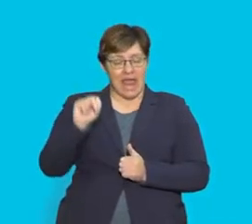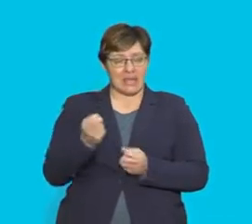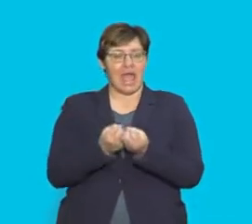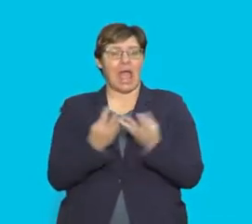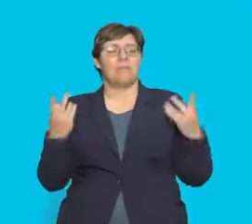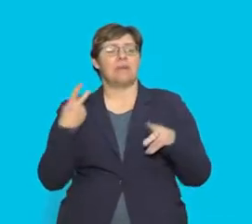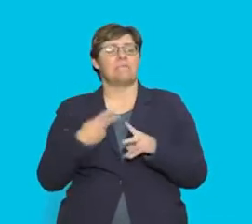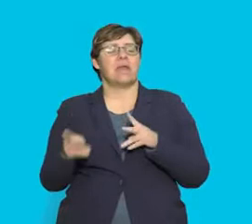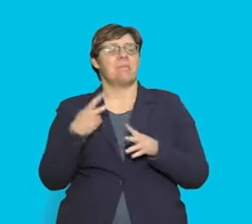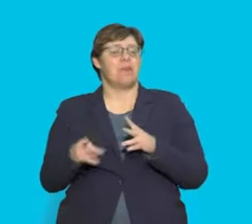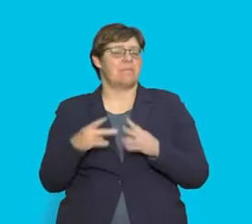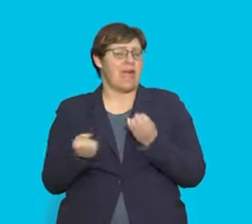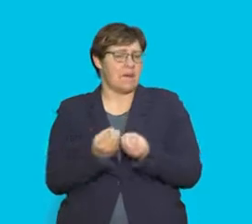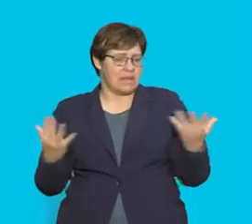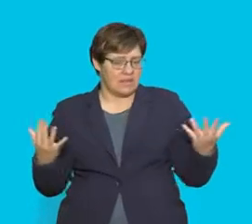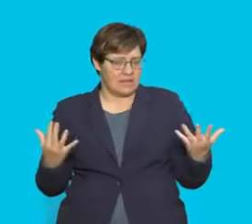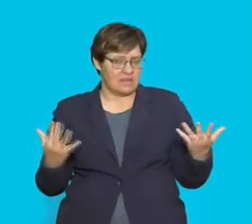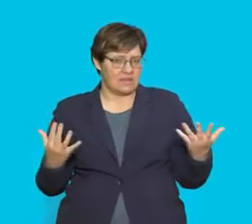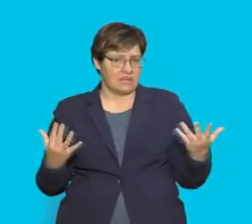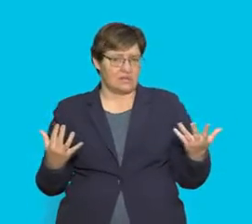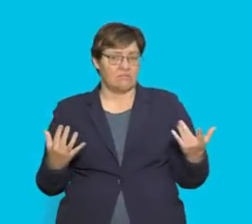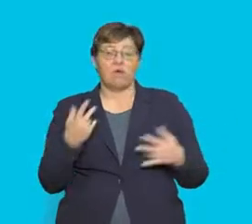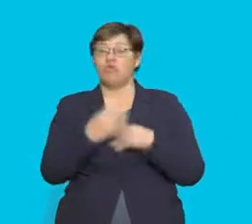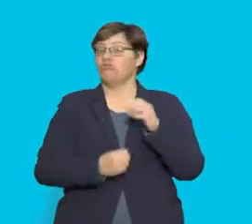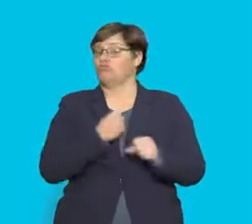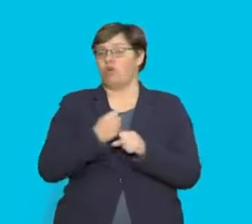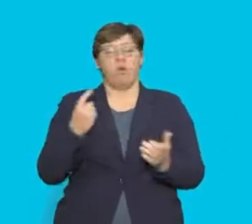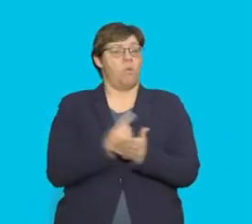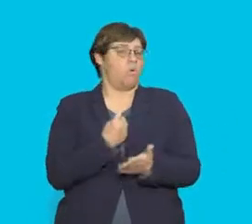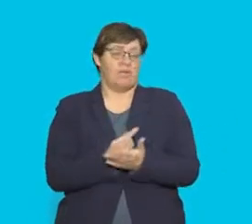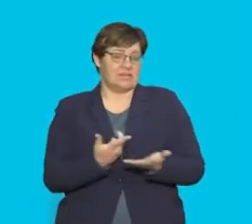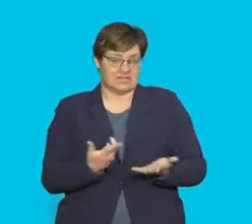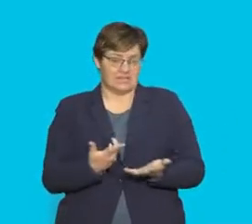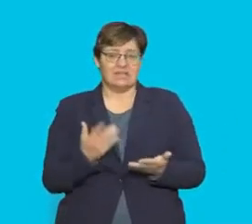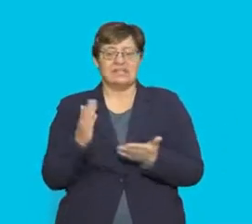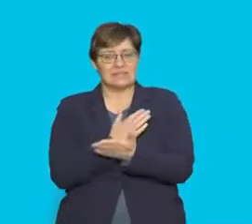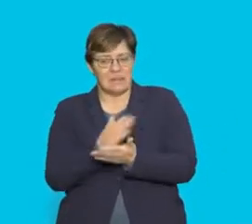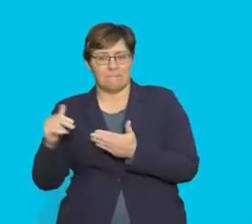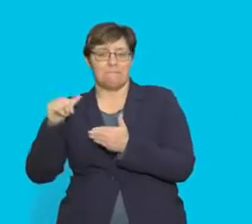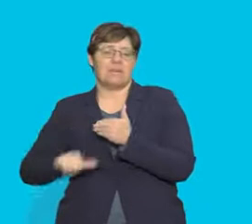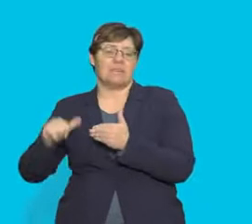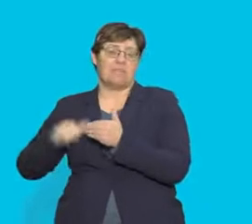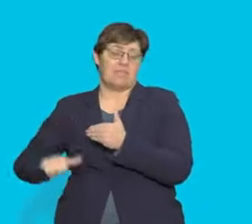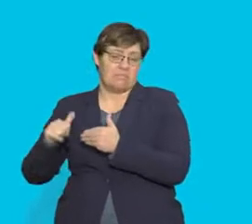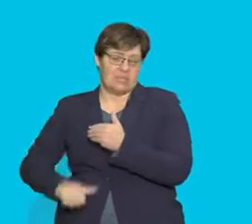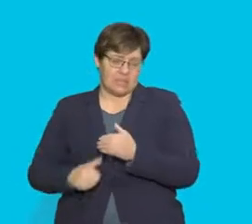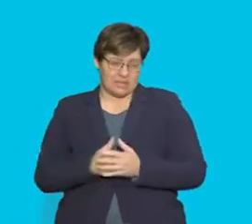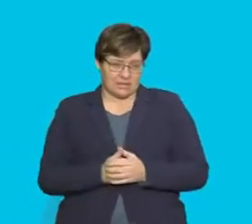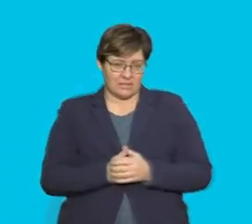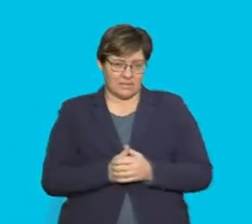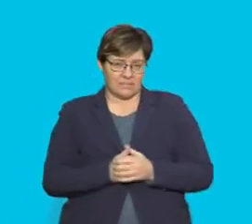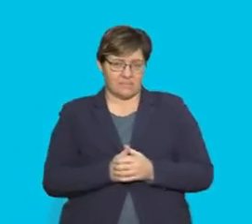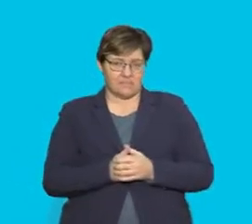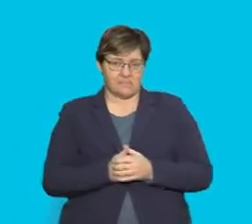of payments. Number of payments, because it's not always in years. Not always in years, right? Because it can be